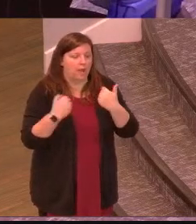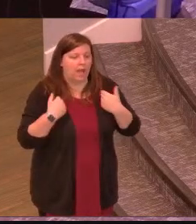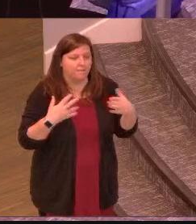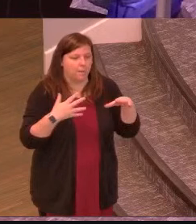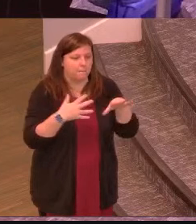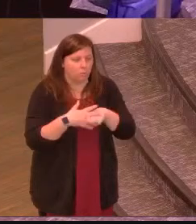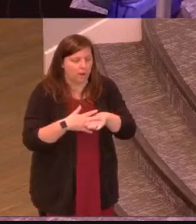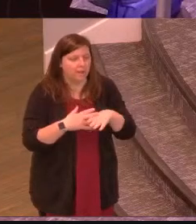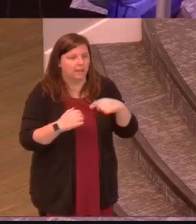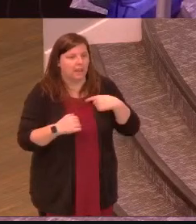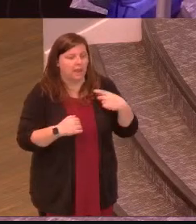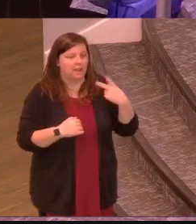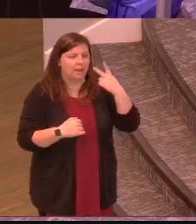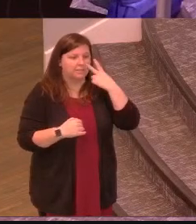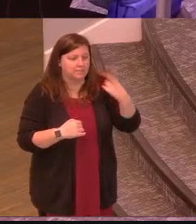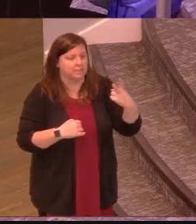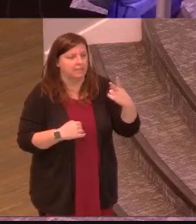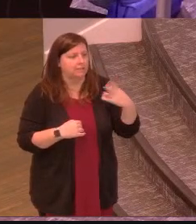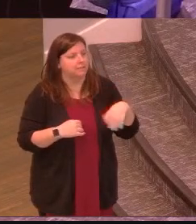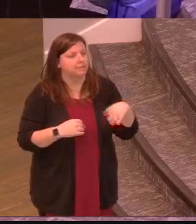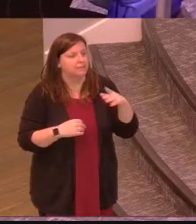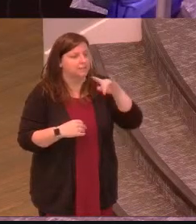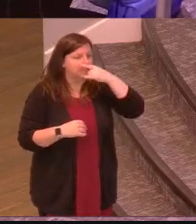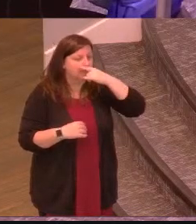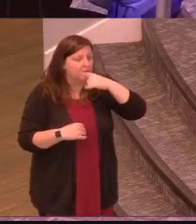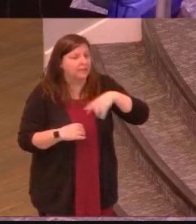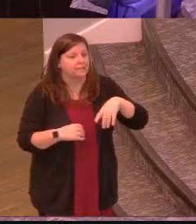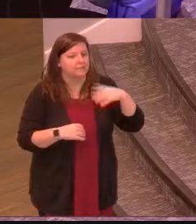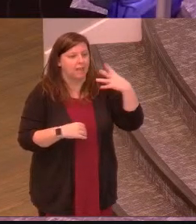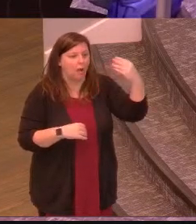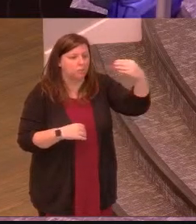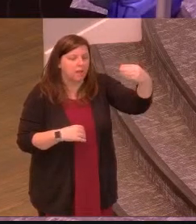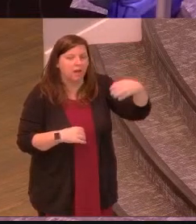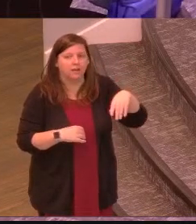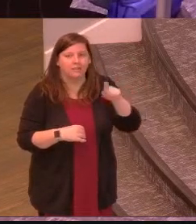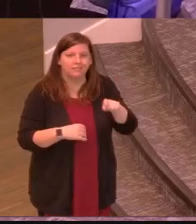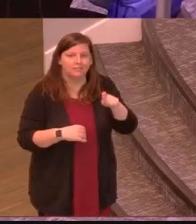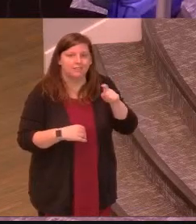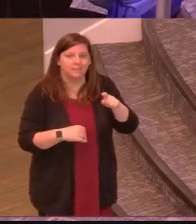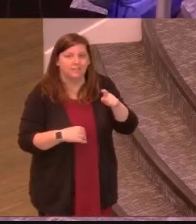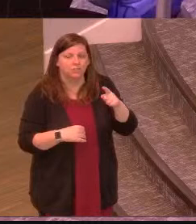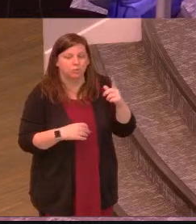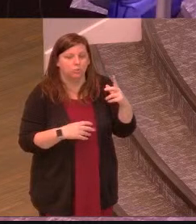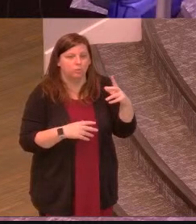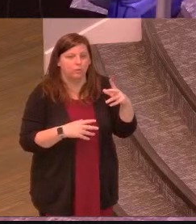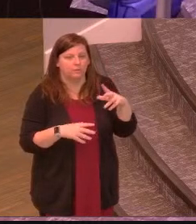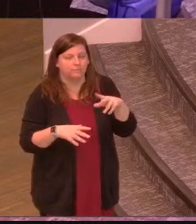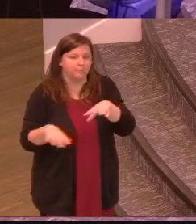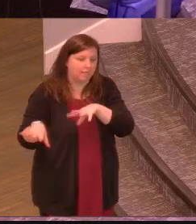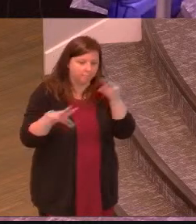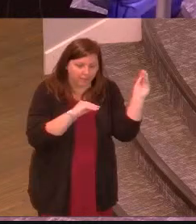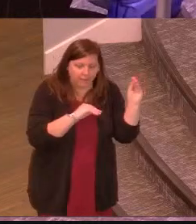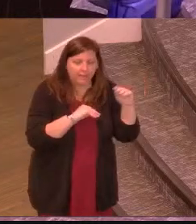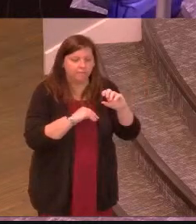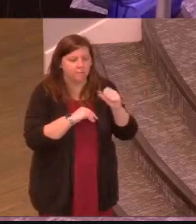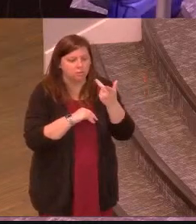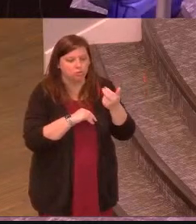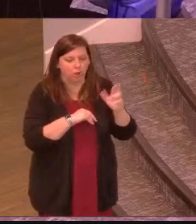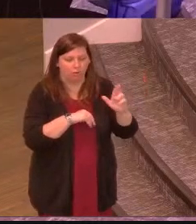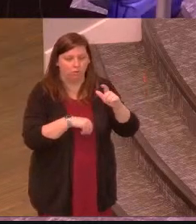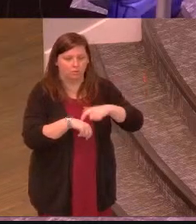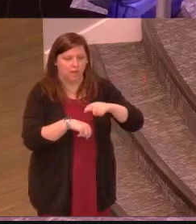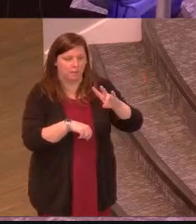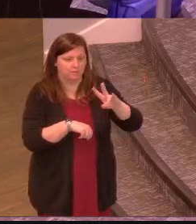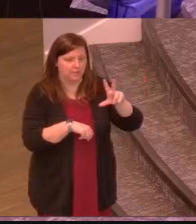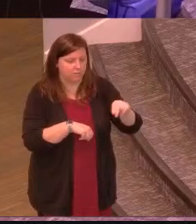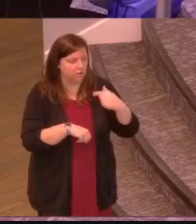to be out of the shelters by like 7:30 in the morning. And to watch them when it's freezing,